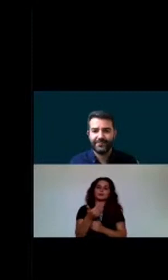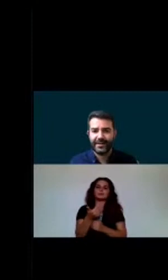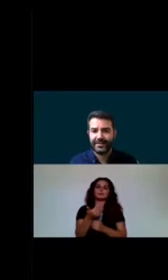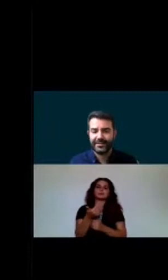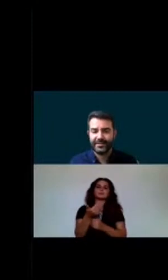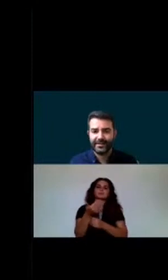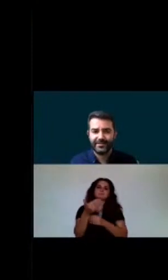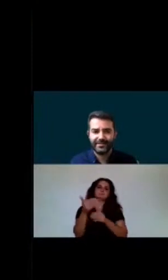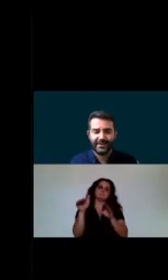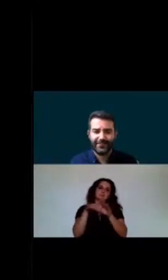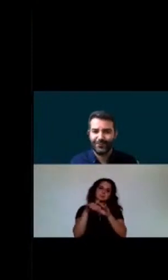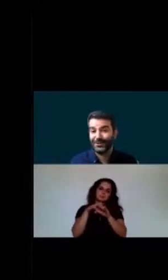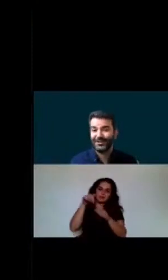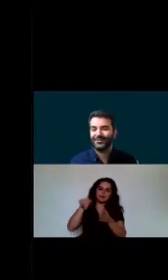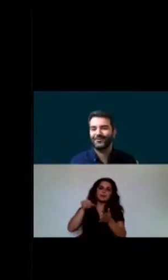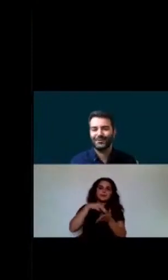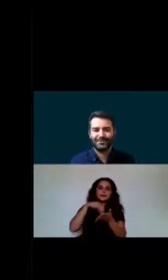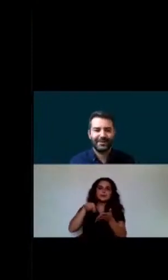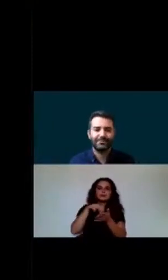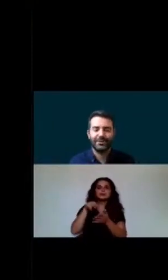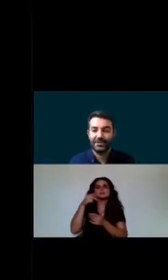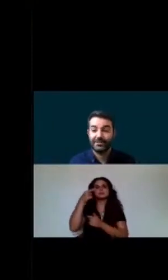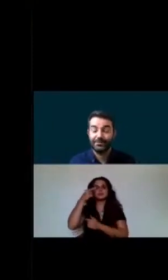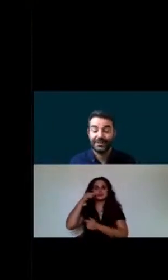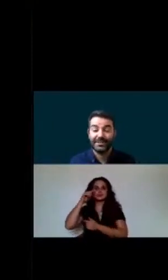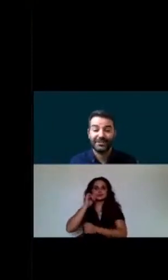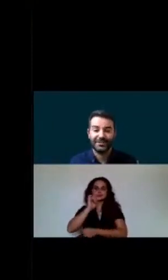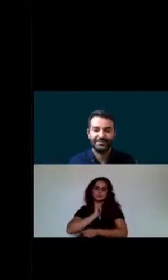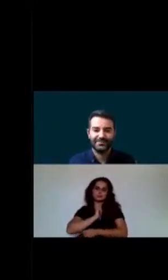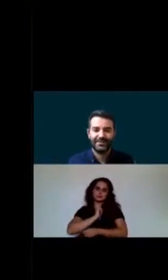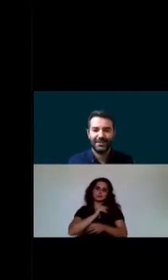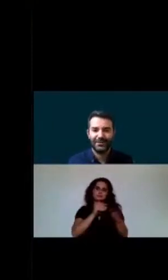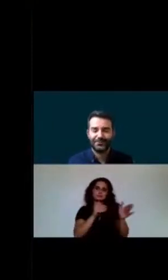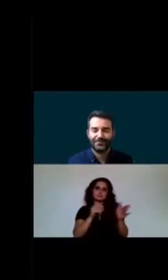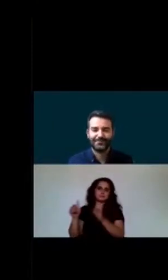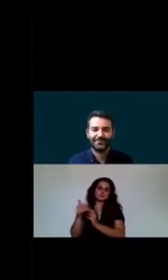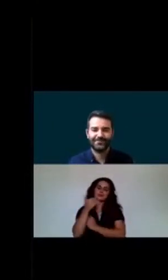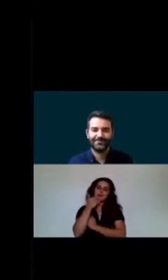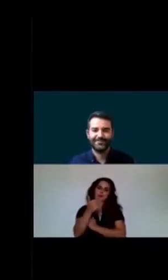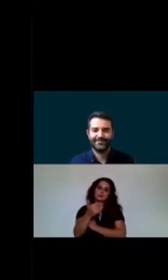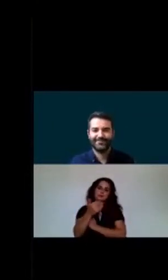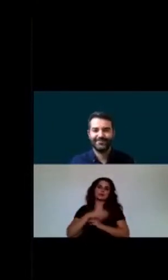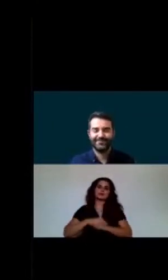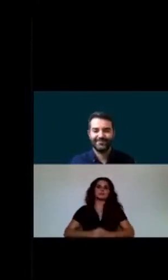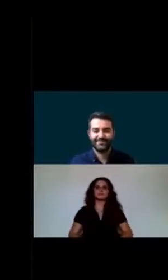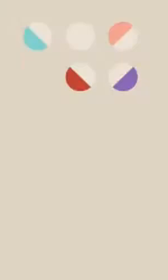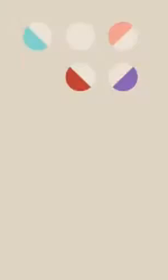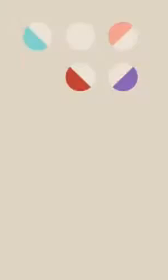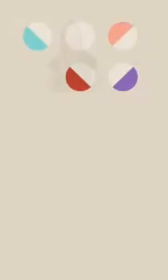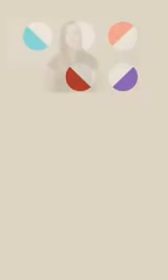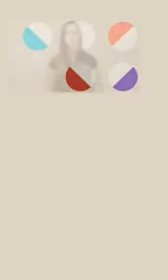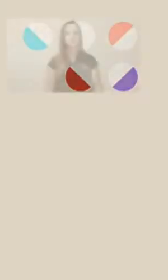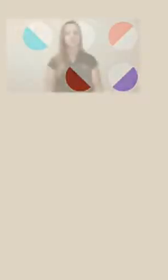joining this event and for watching, of course, my presentation. Thank you.